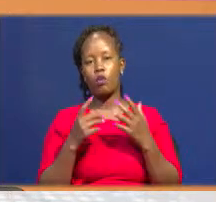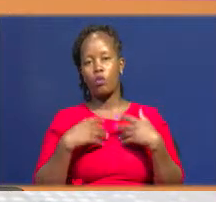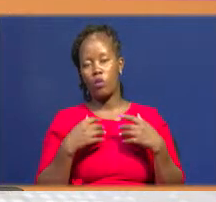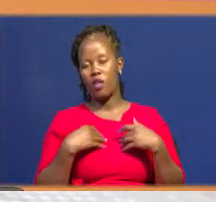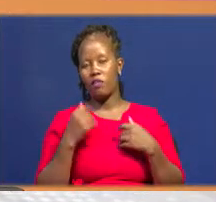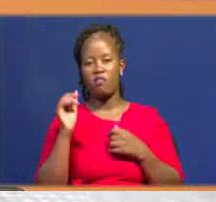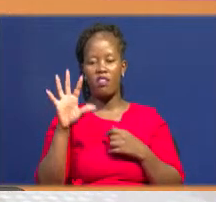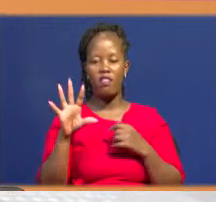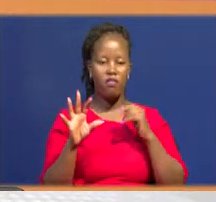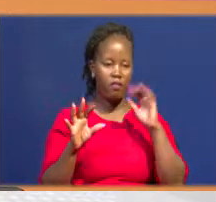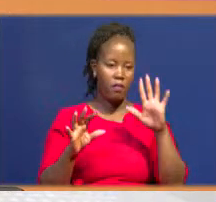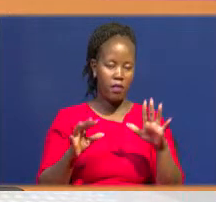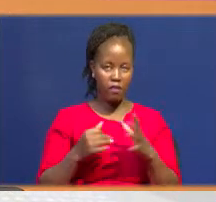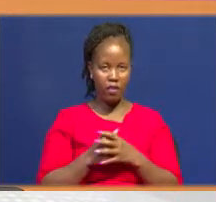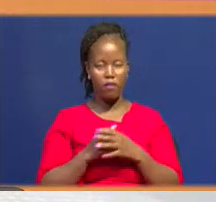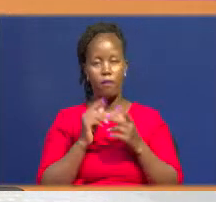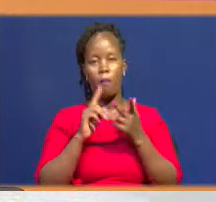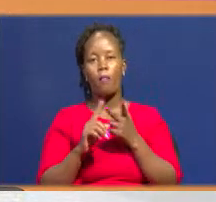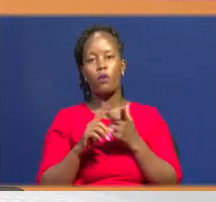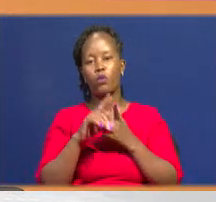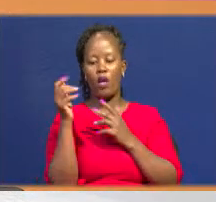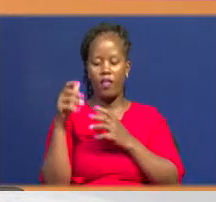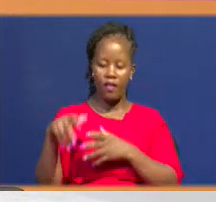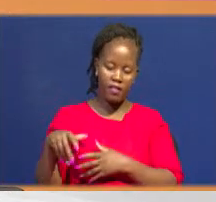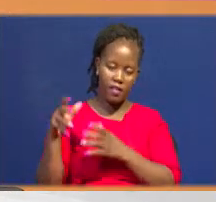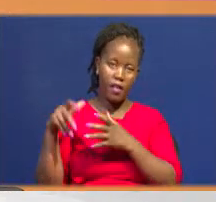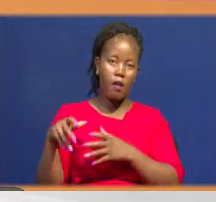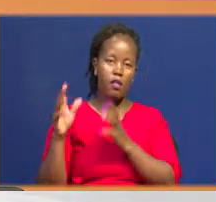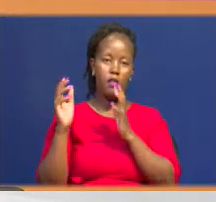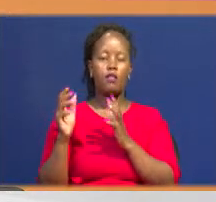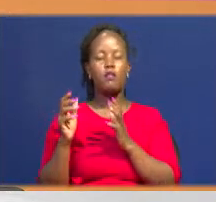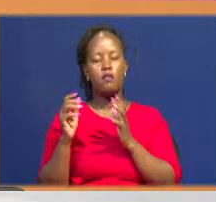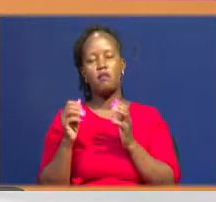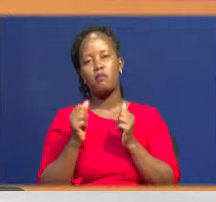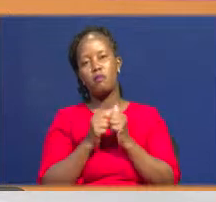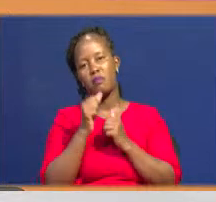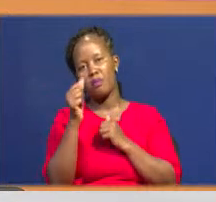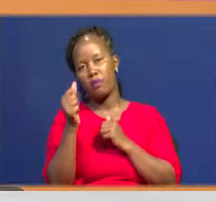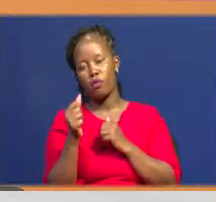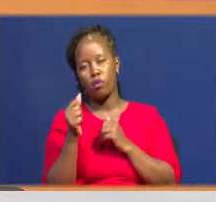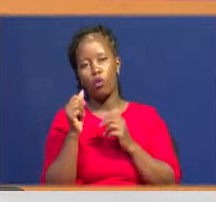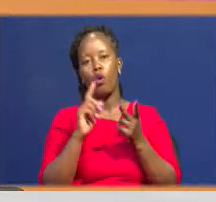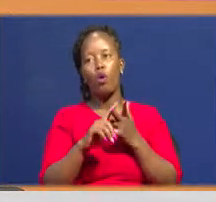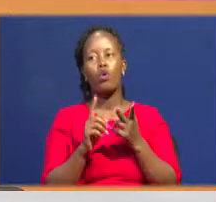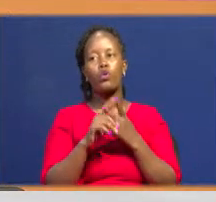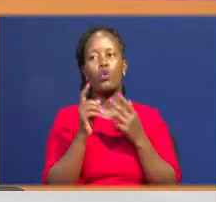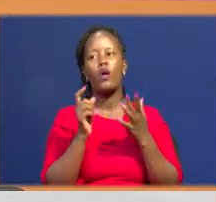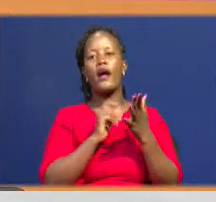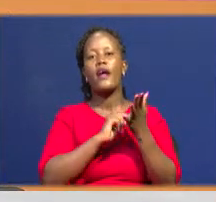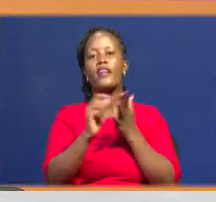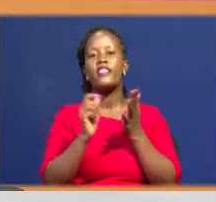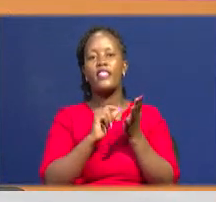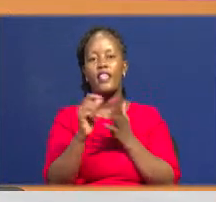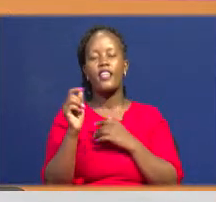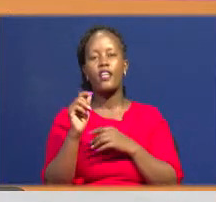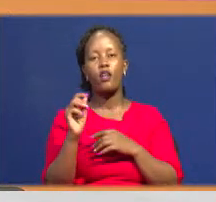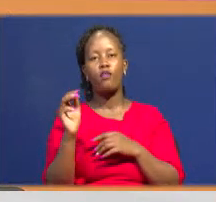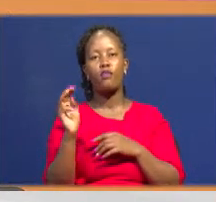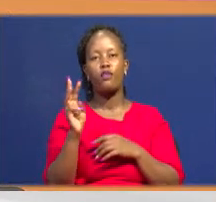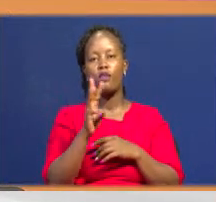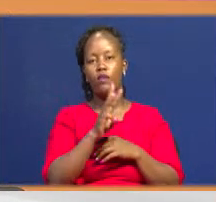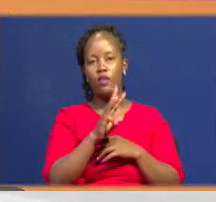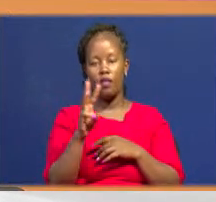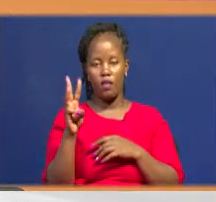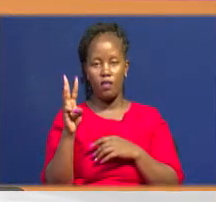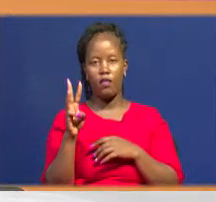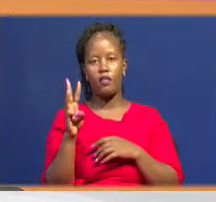5-on-5, we've got handball, rugby, 15s, hockey, swimming, athletics, and cross-country. The secretary of the Western Region of the